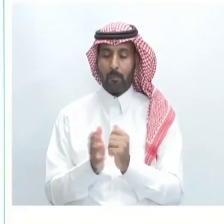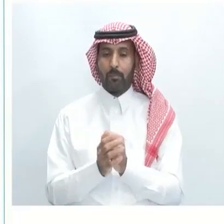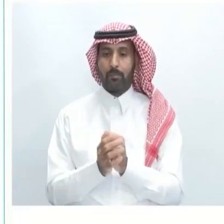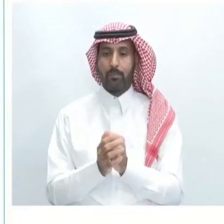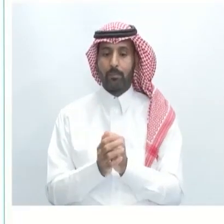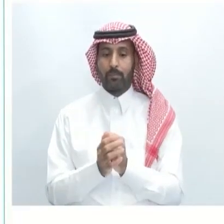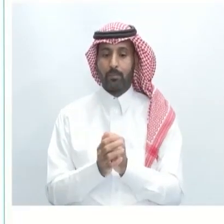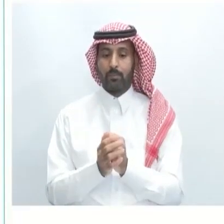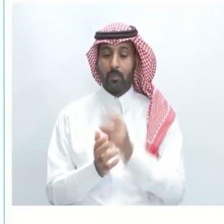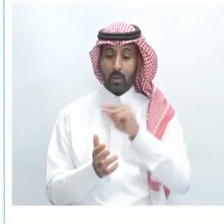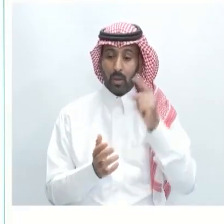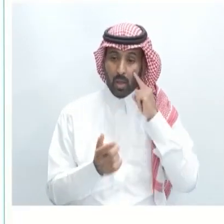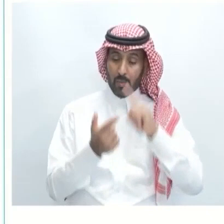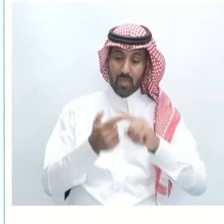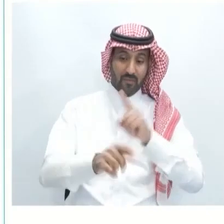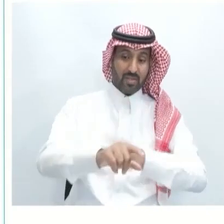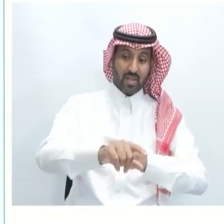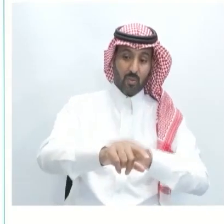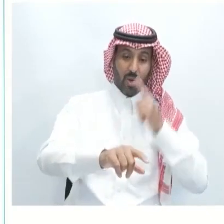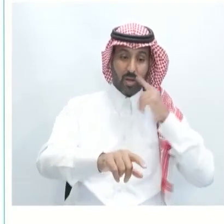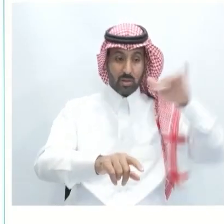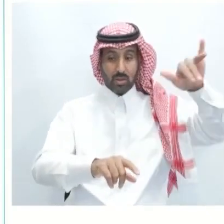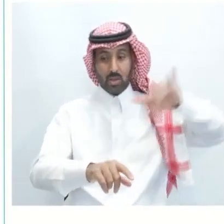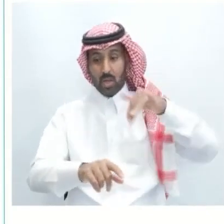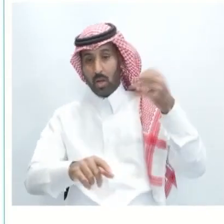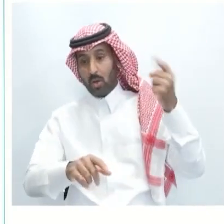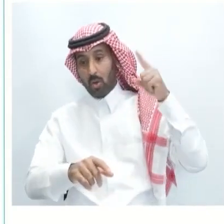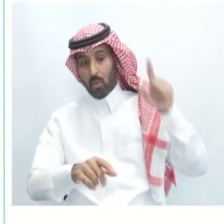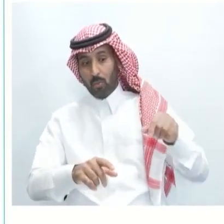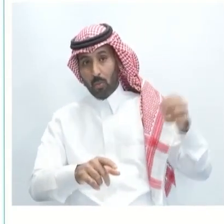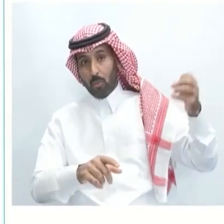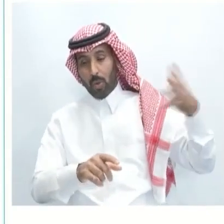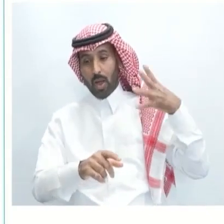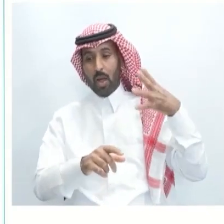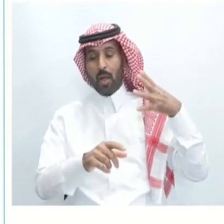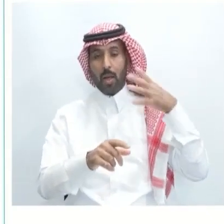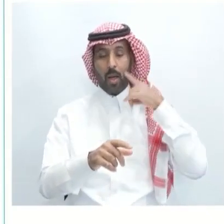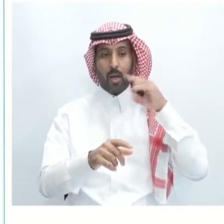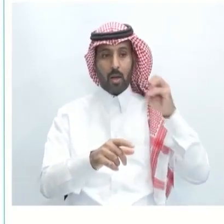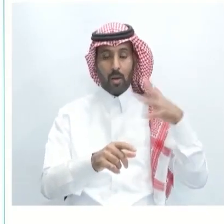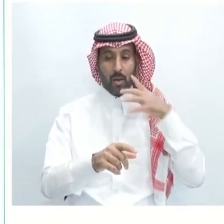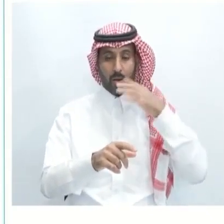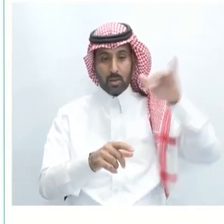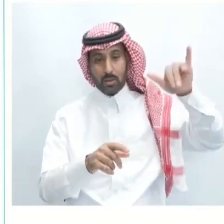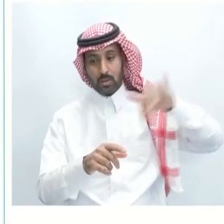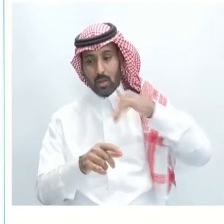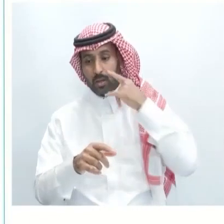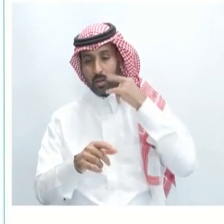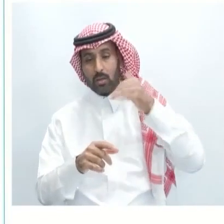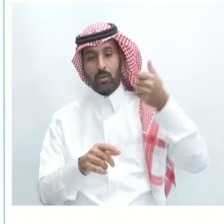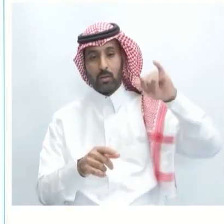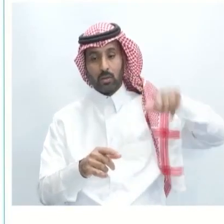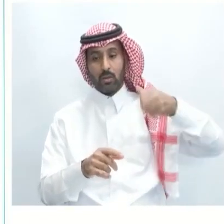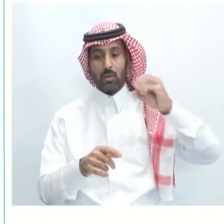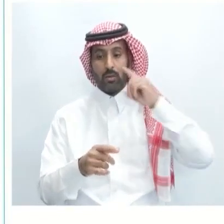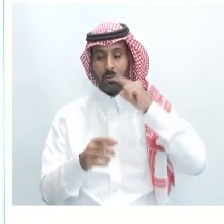Yes, of course, as soon as Jack comes into the room. So, and turn on the lights as soon as Jack